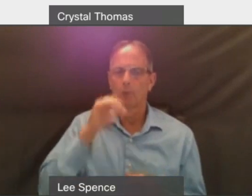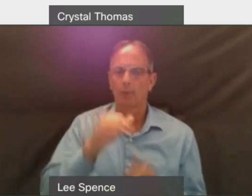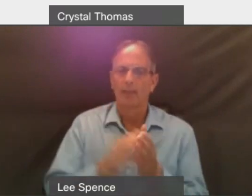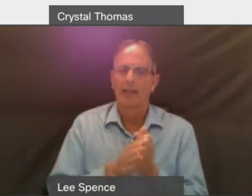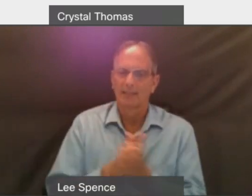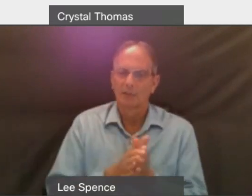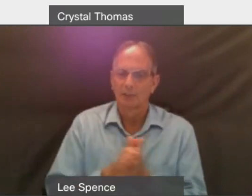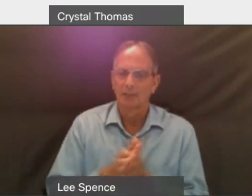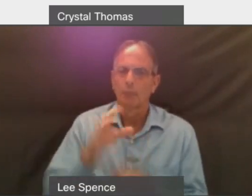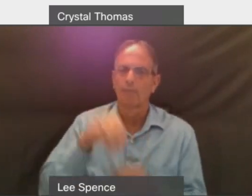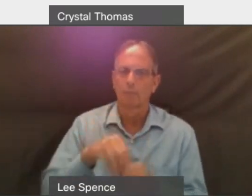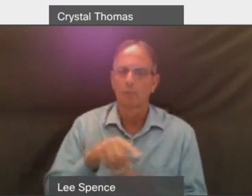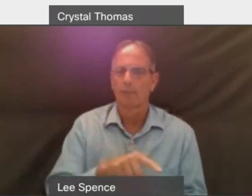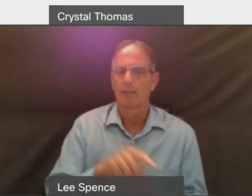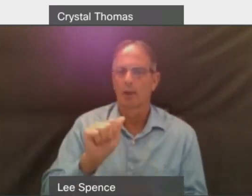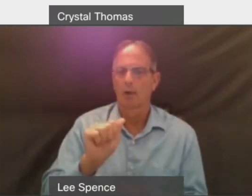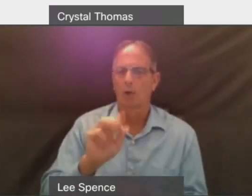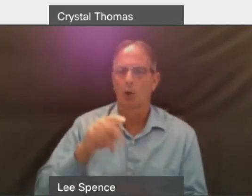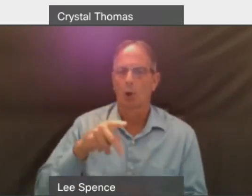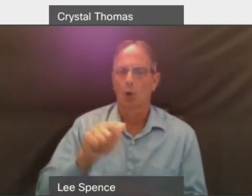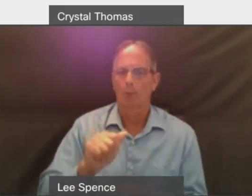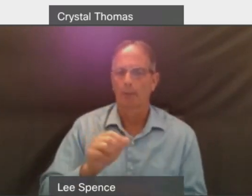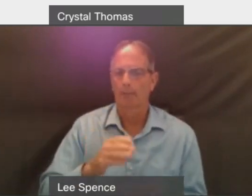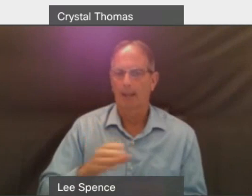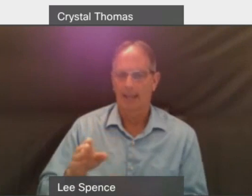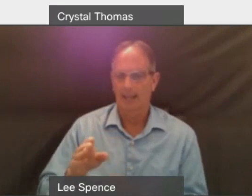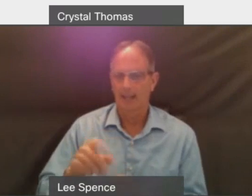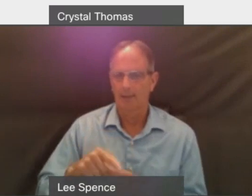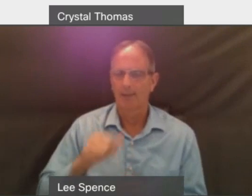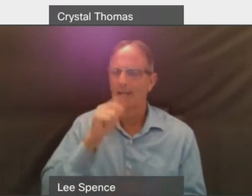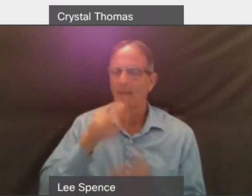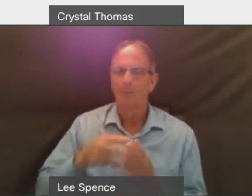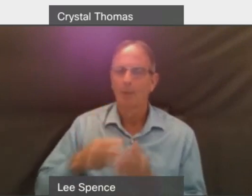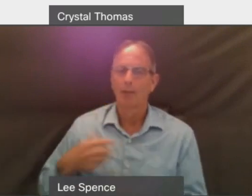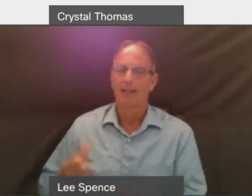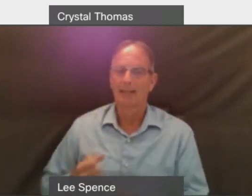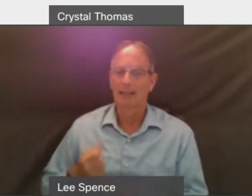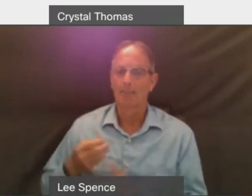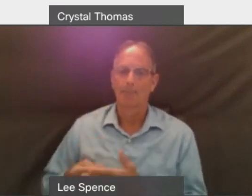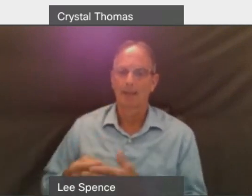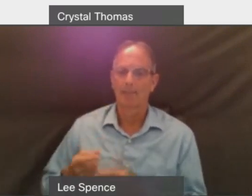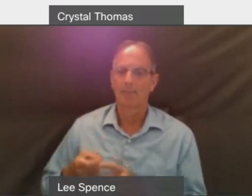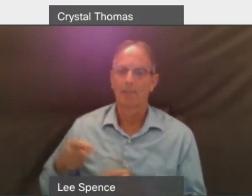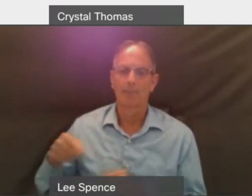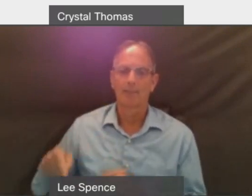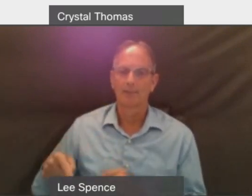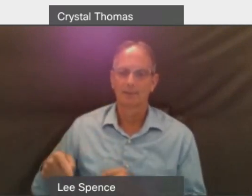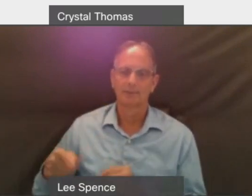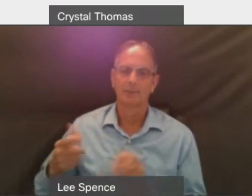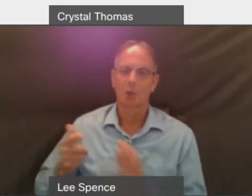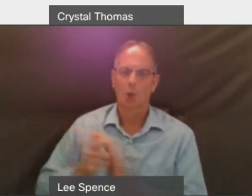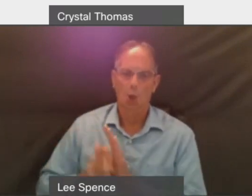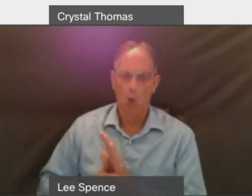plan. So it's not exactly like we're getting funds from this bill, but that funds